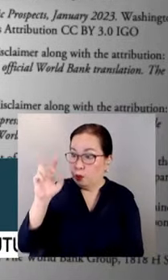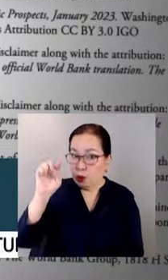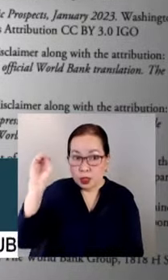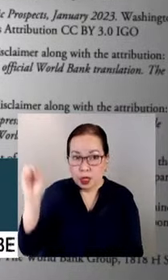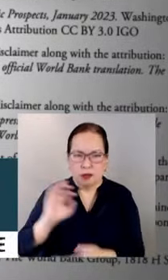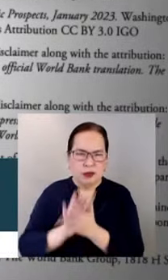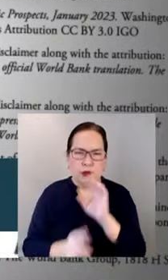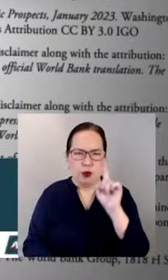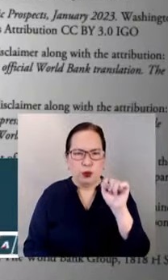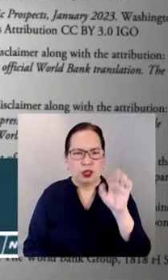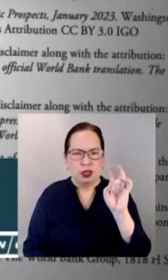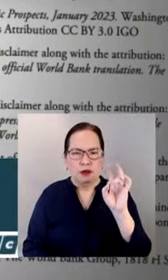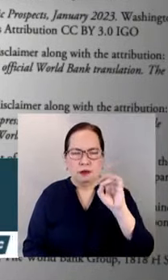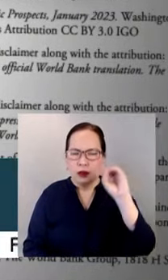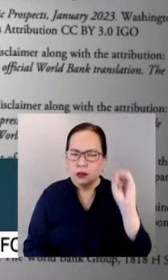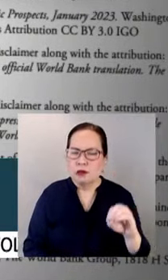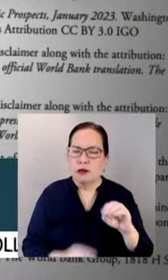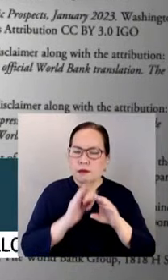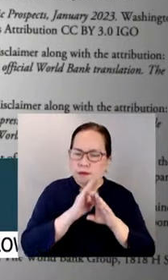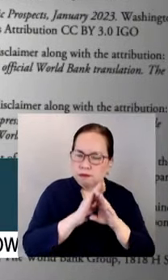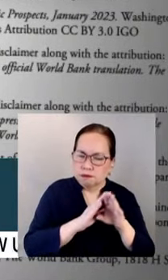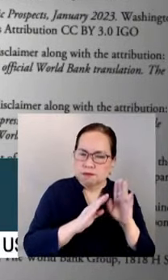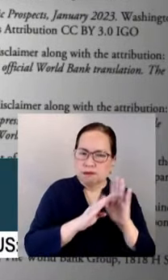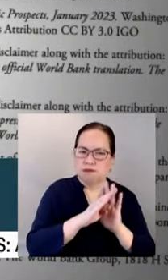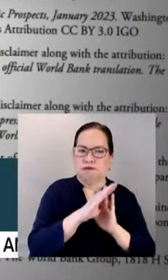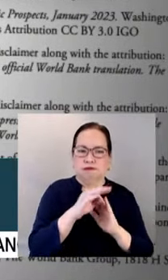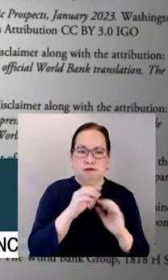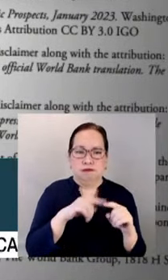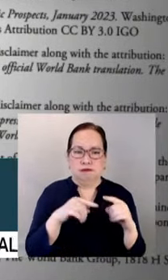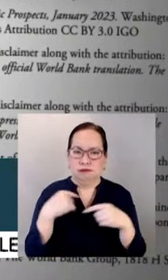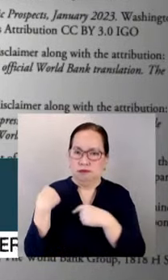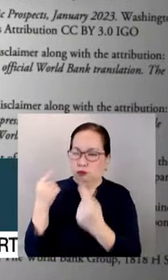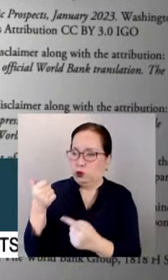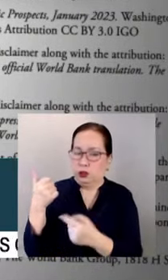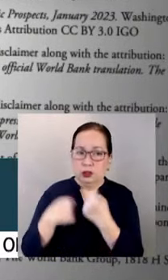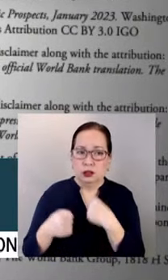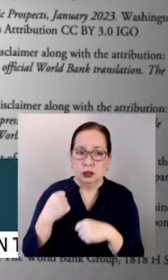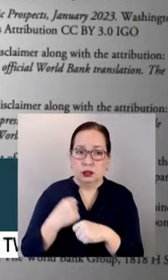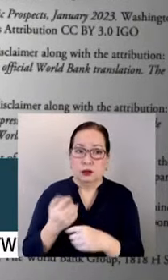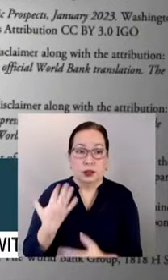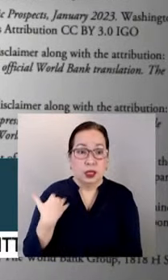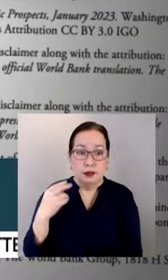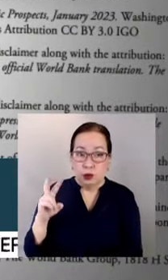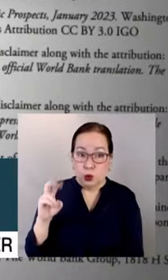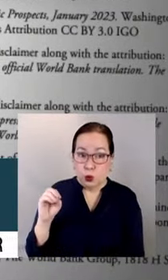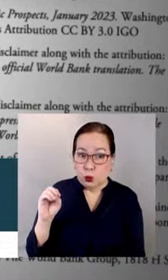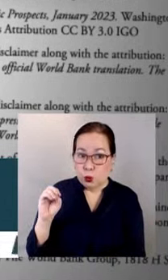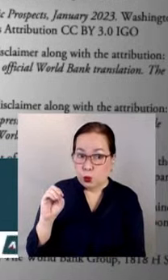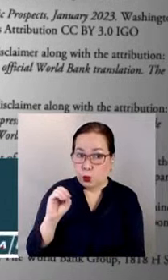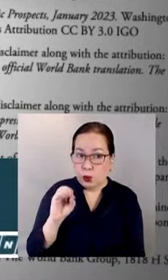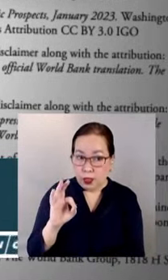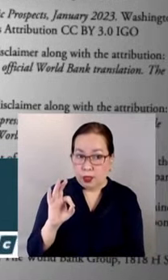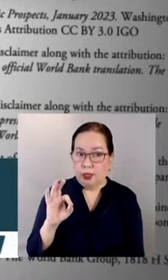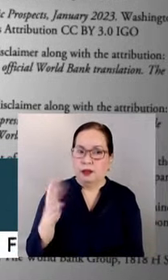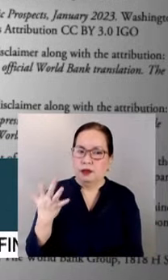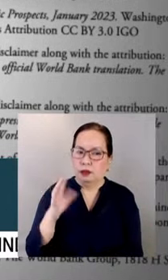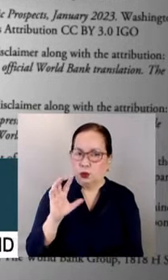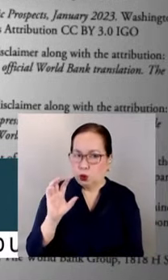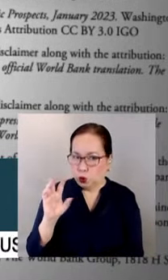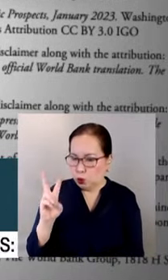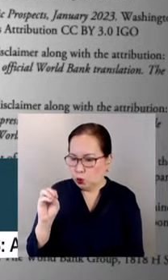the lowest growth rate in the past three decades, only overshadowed by the 2009 and 2020 global recessions. It cites